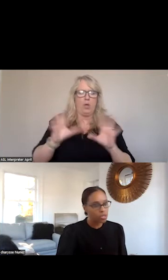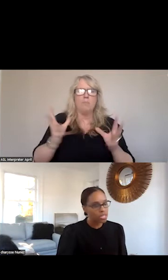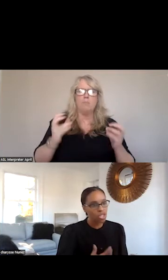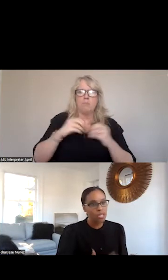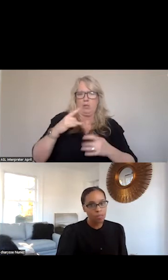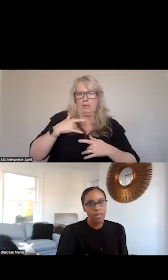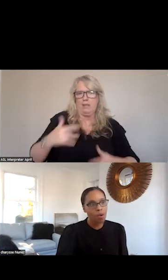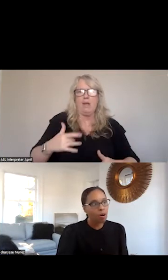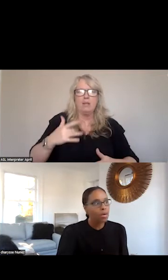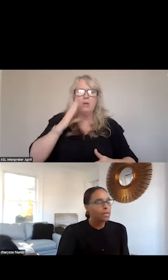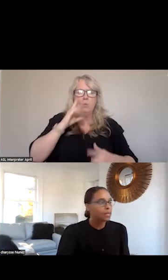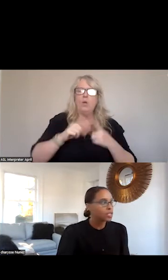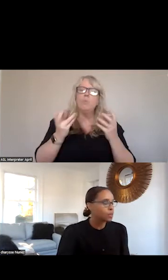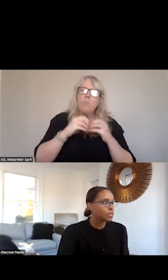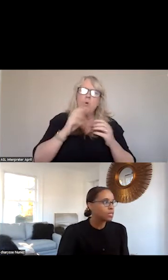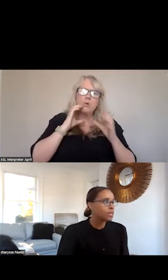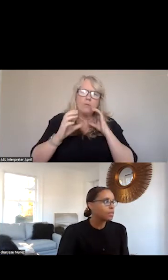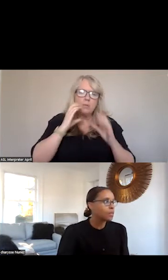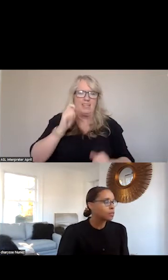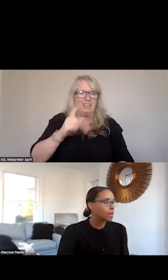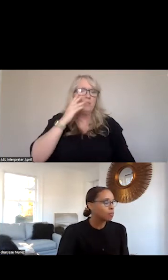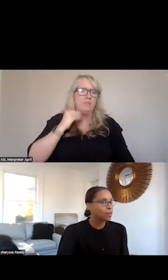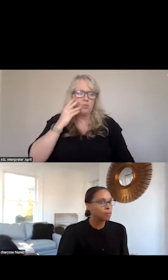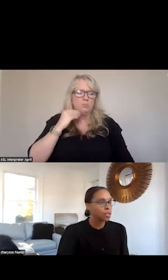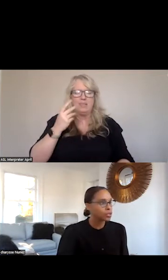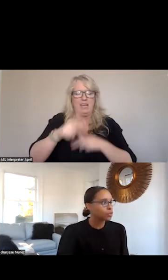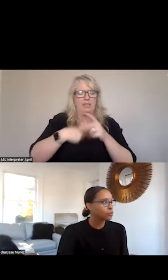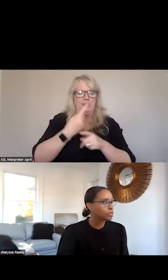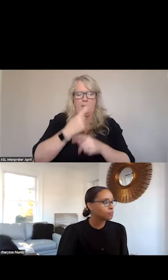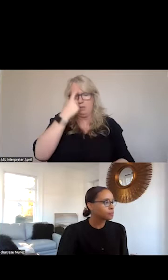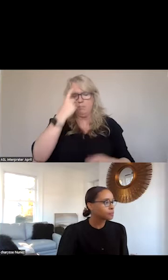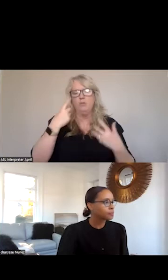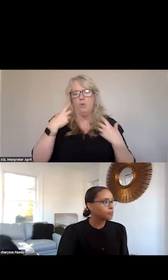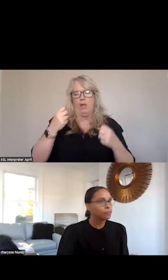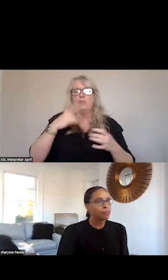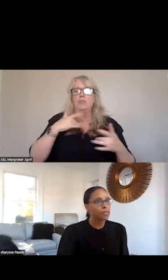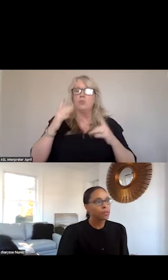have conversation if they are experiencing any mental health concerns.